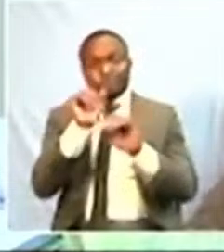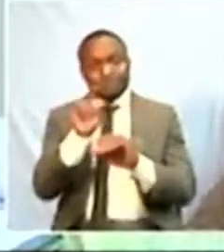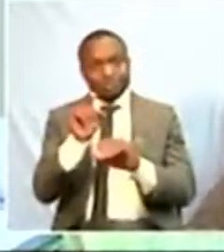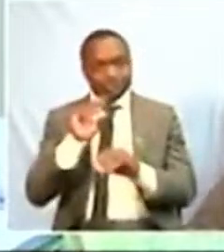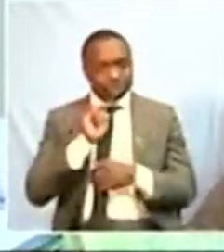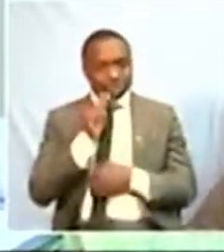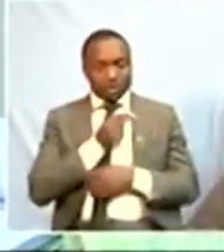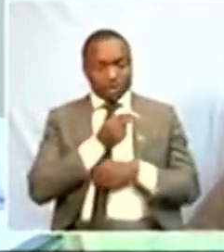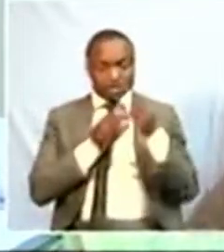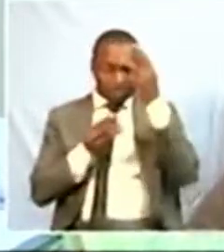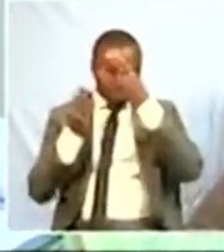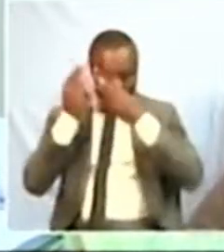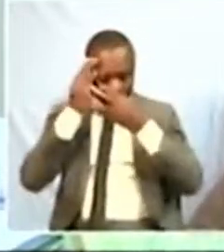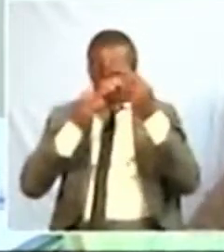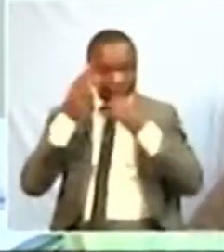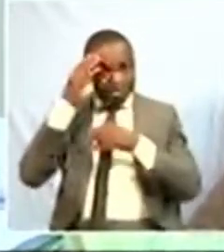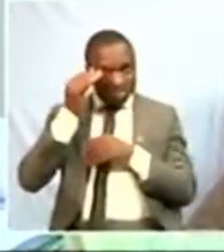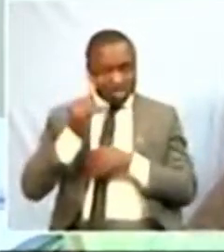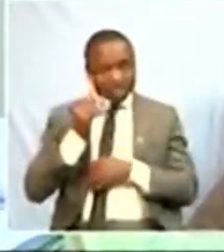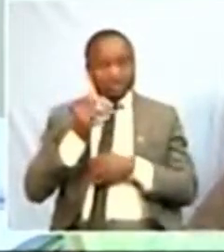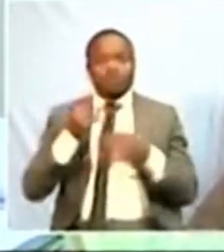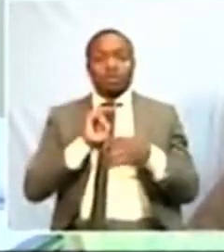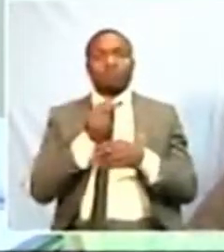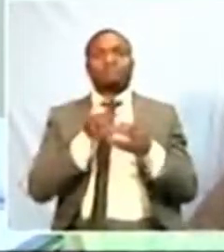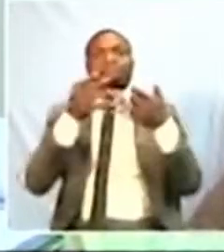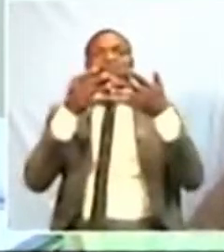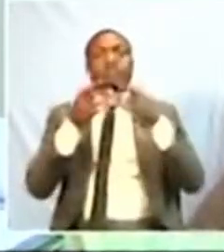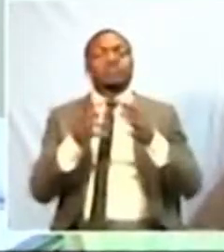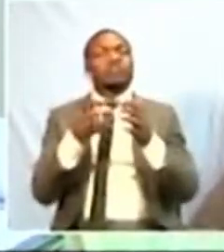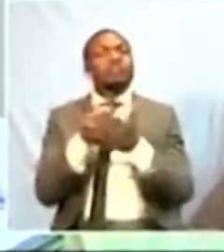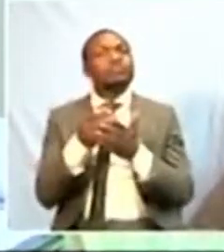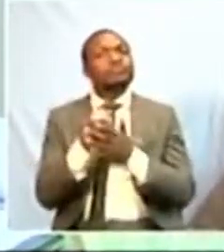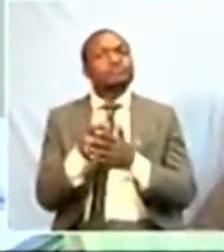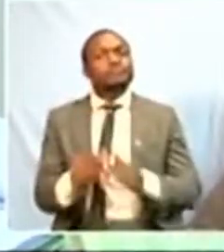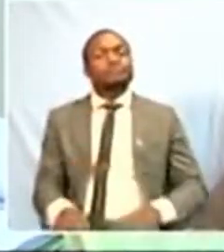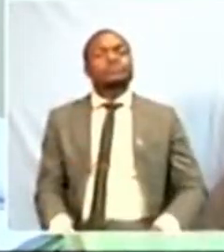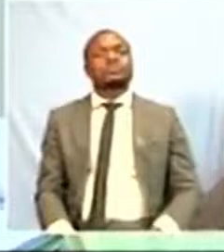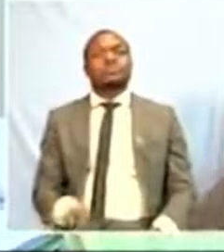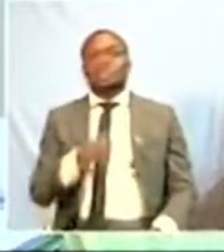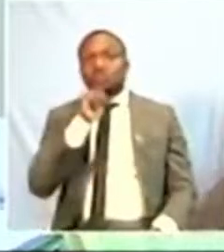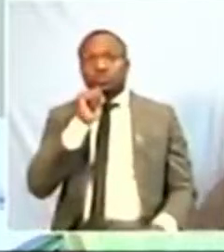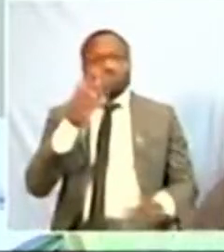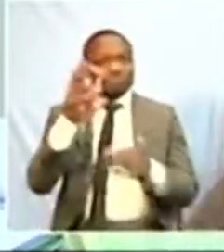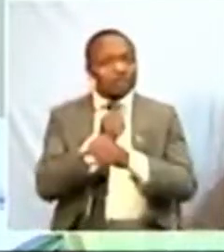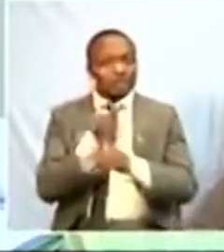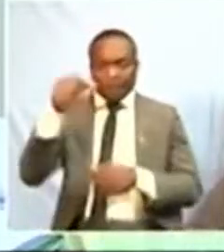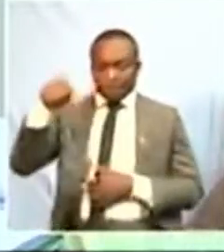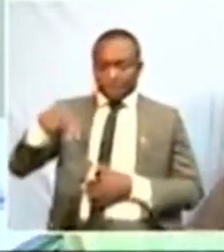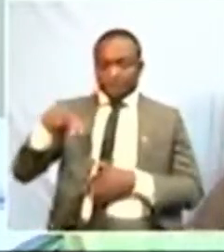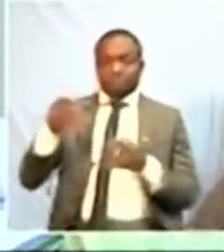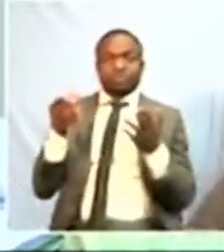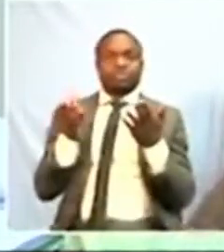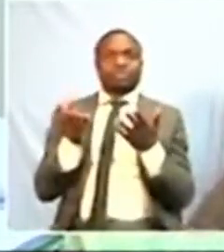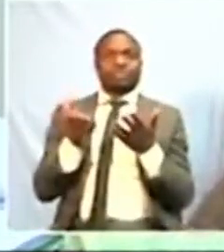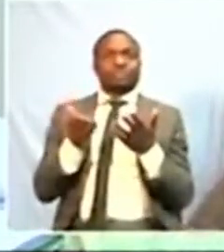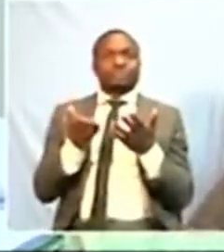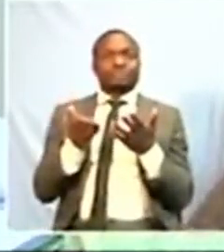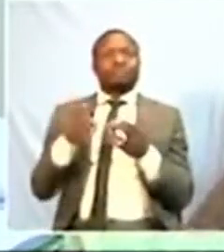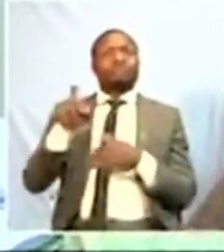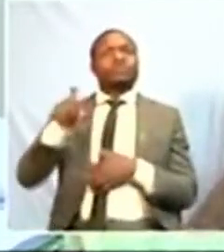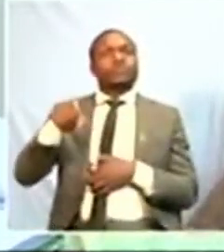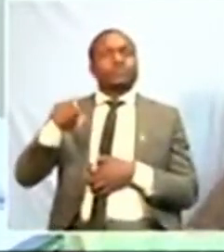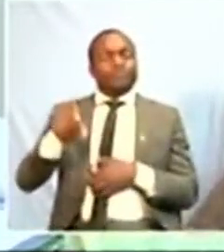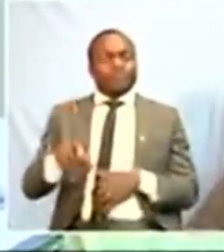are concerned because we are wasting resources and we are not getting the quality that we